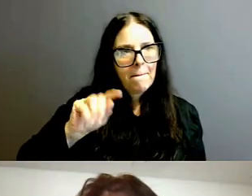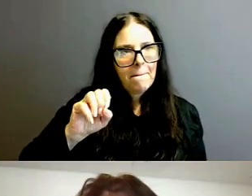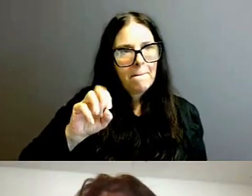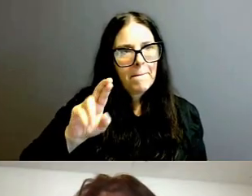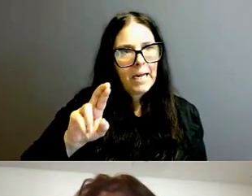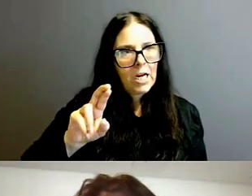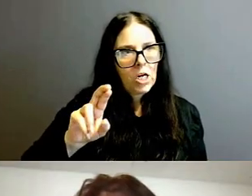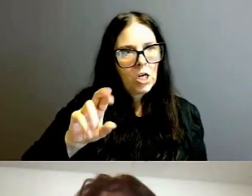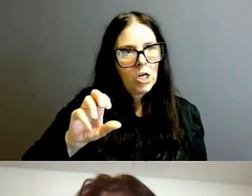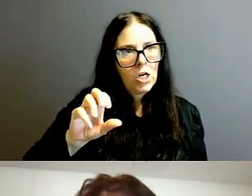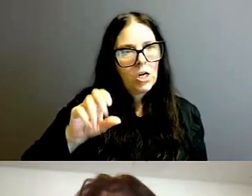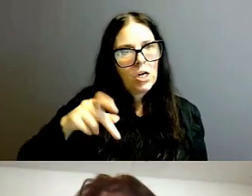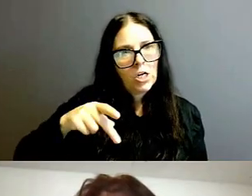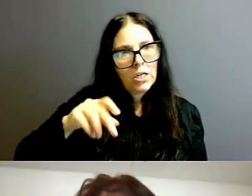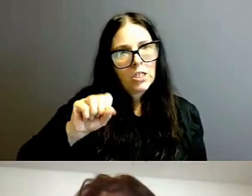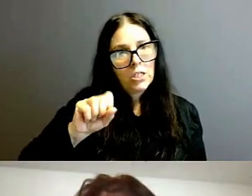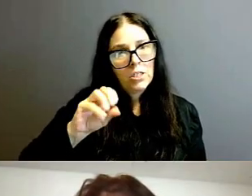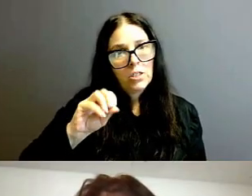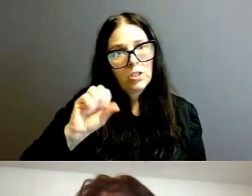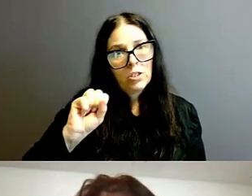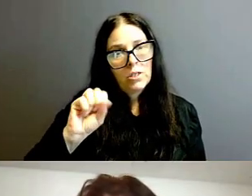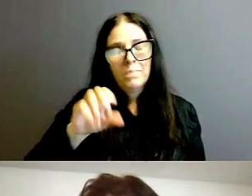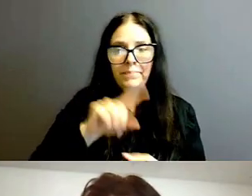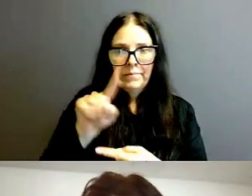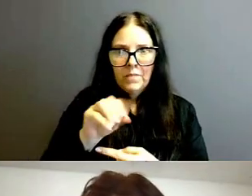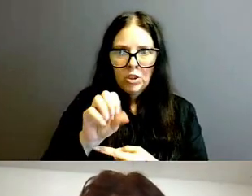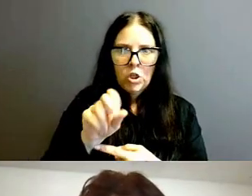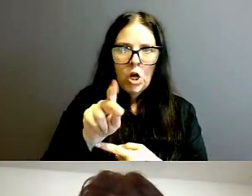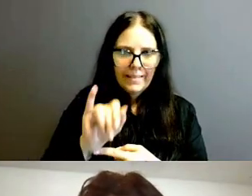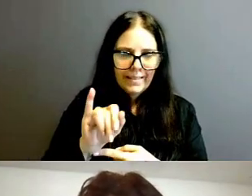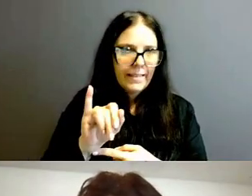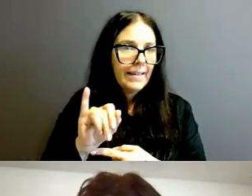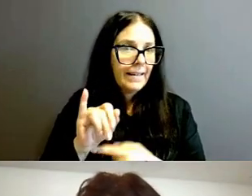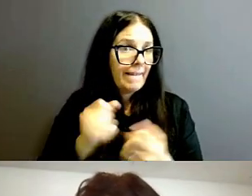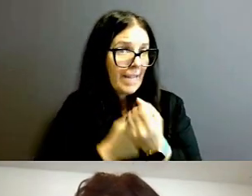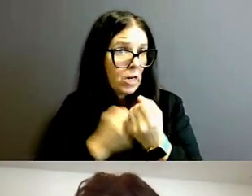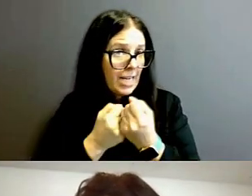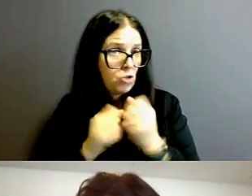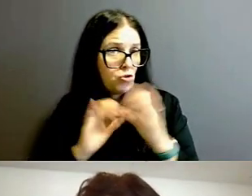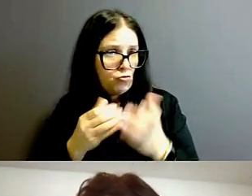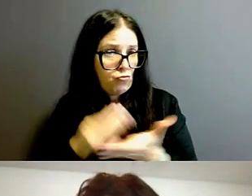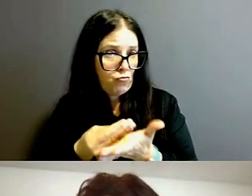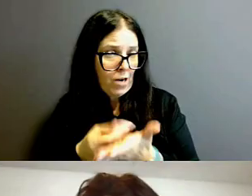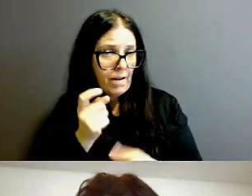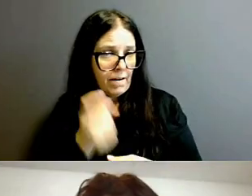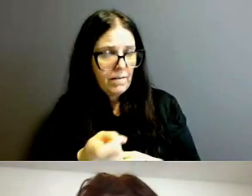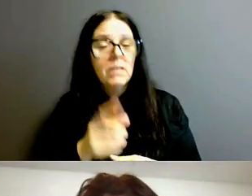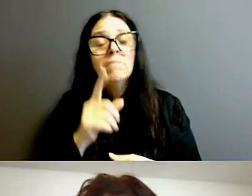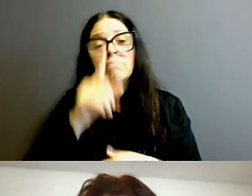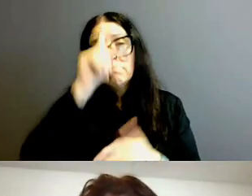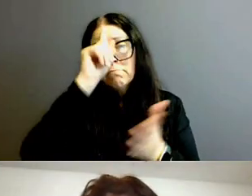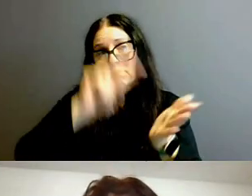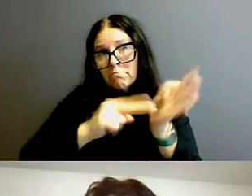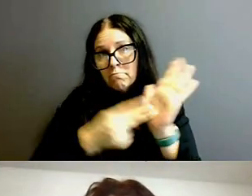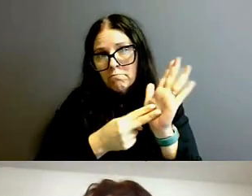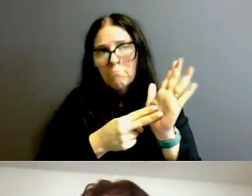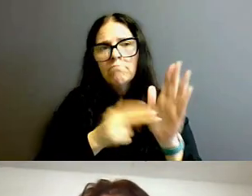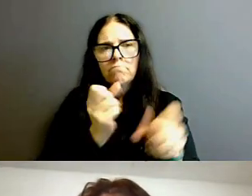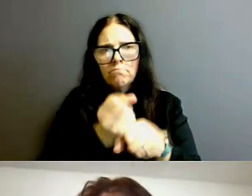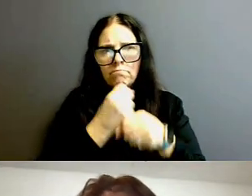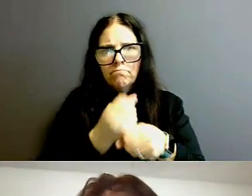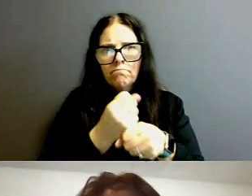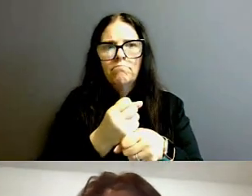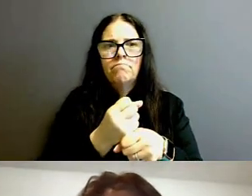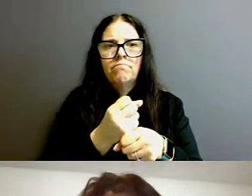Foundation grant, and it was to produce 20 projects or 20 podcasts